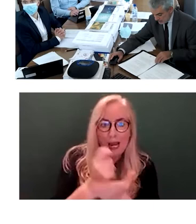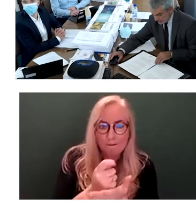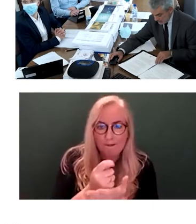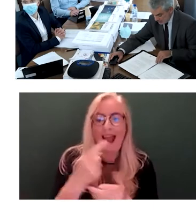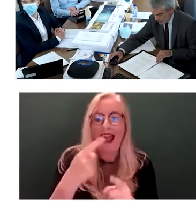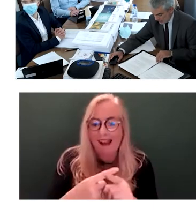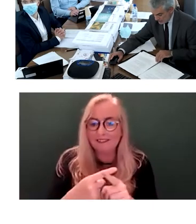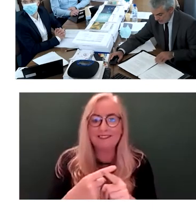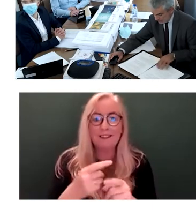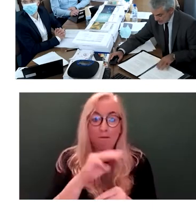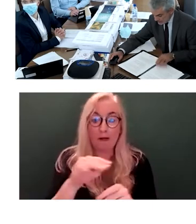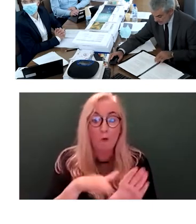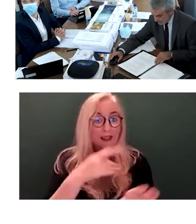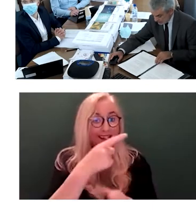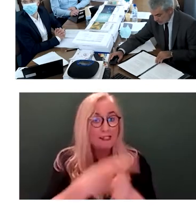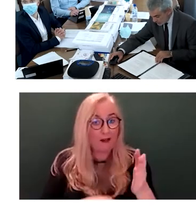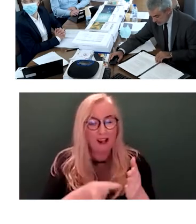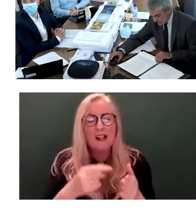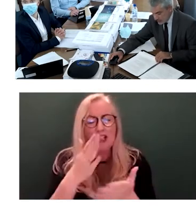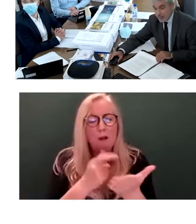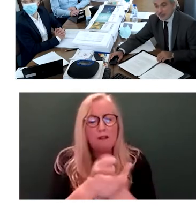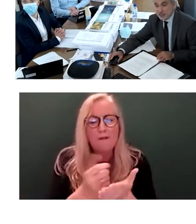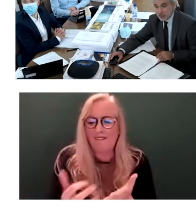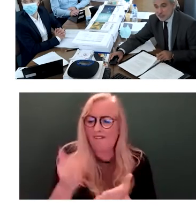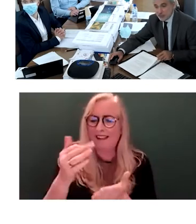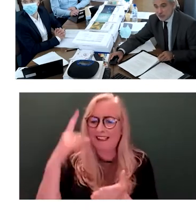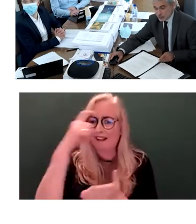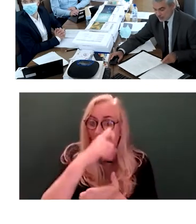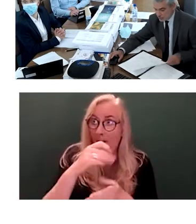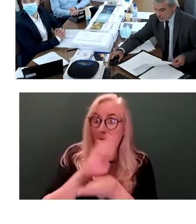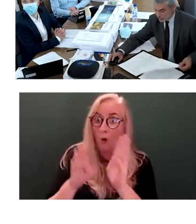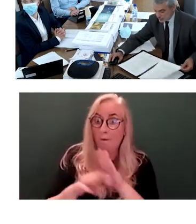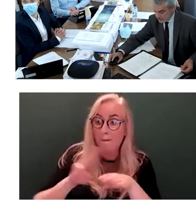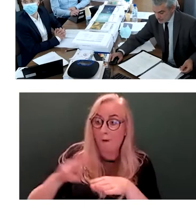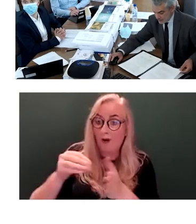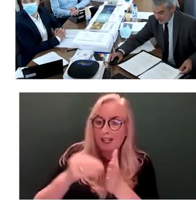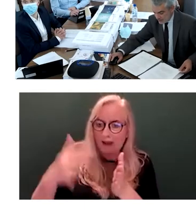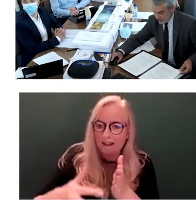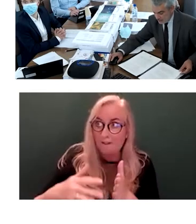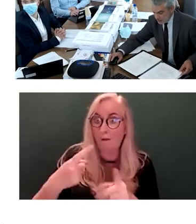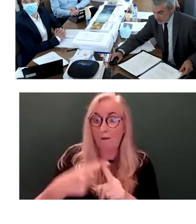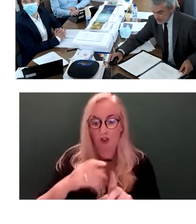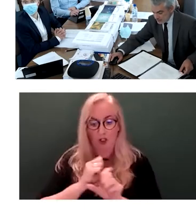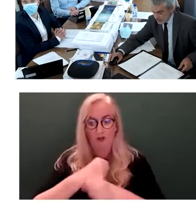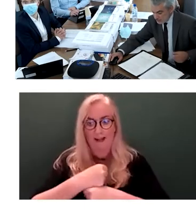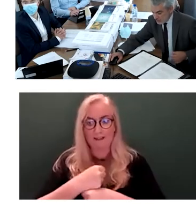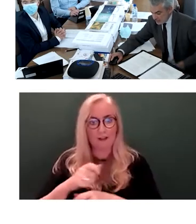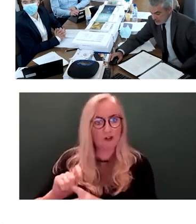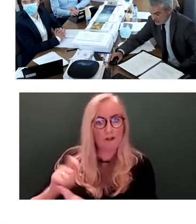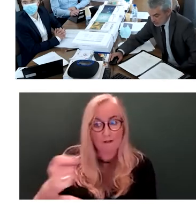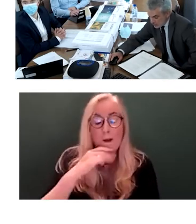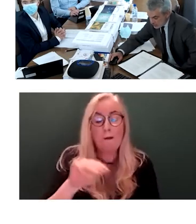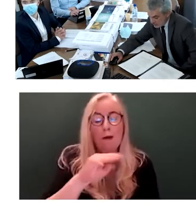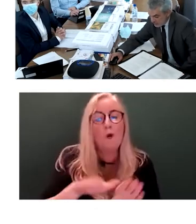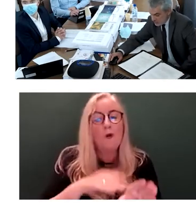with disability who can find it difficult, costly, and stressful to travel to work. People with disability can